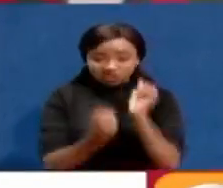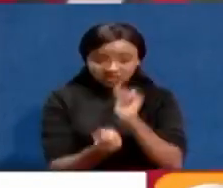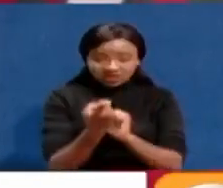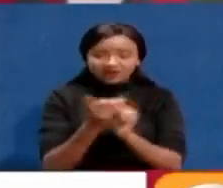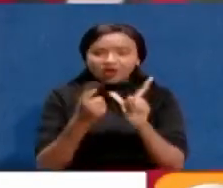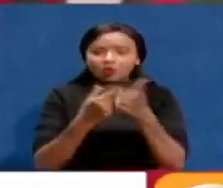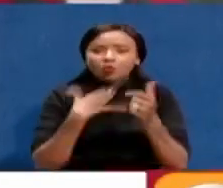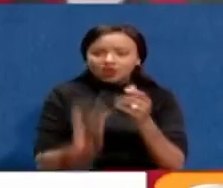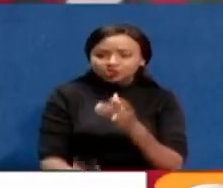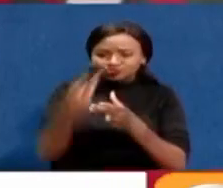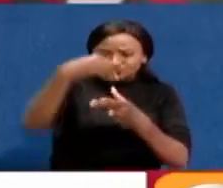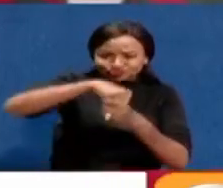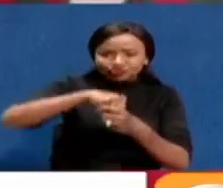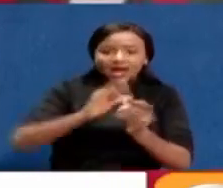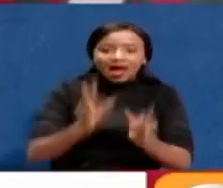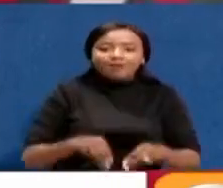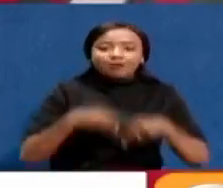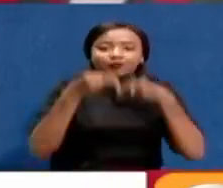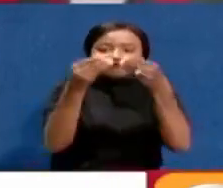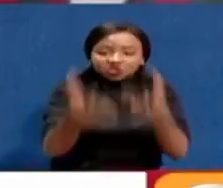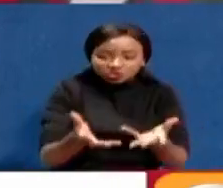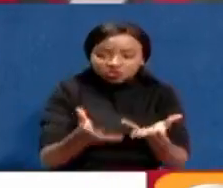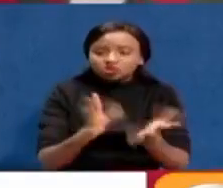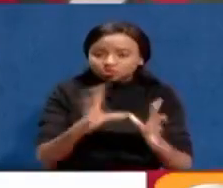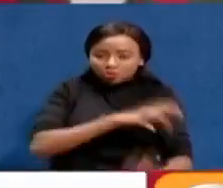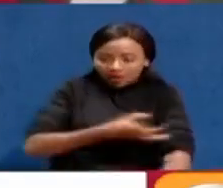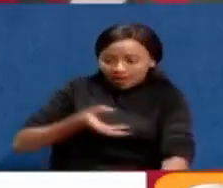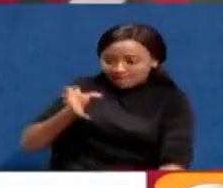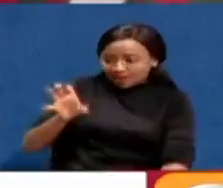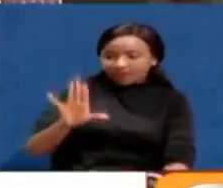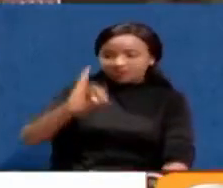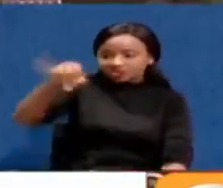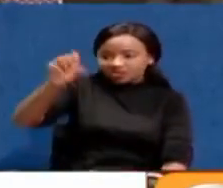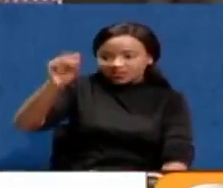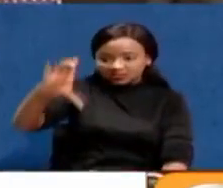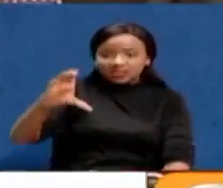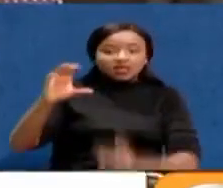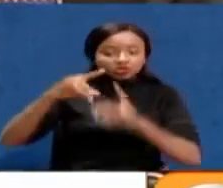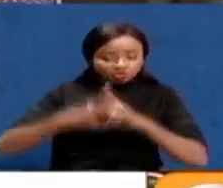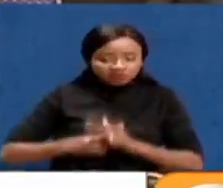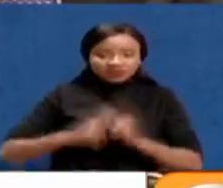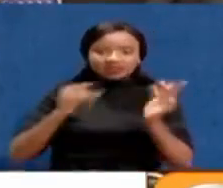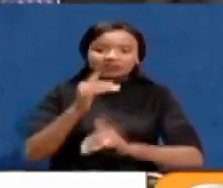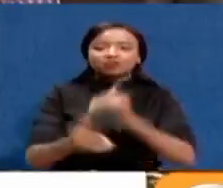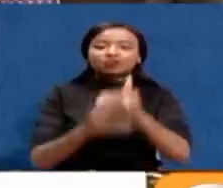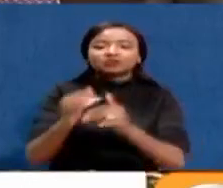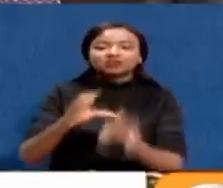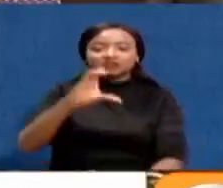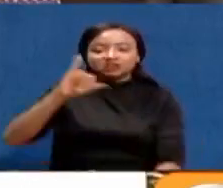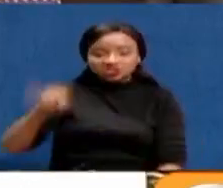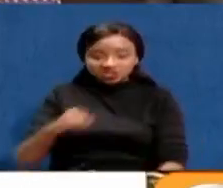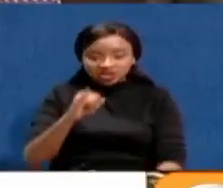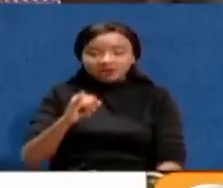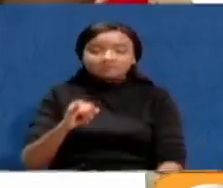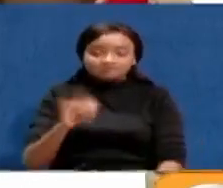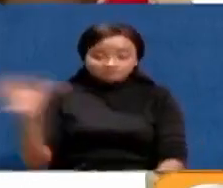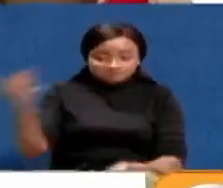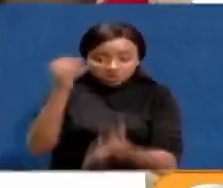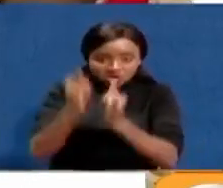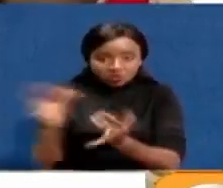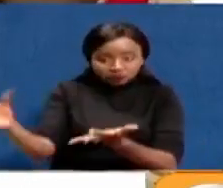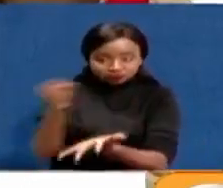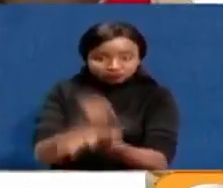insert a provision empowering the Judicial Service Commission to commence the recruitment of the new Chief Justice at least 6 months